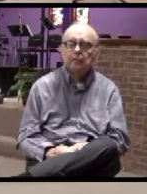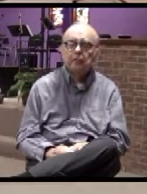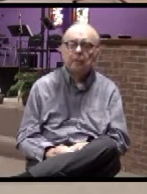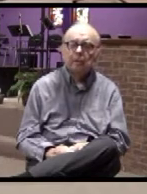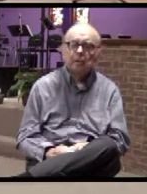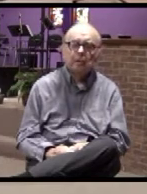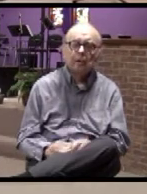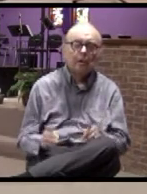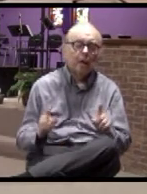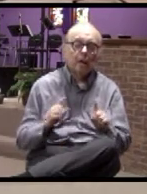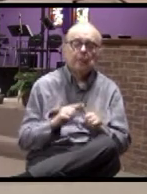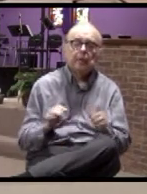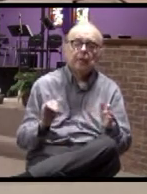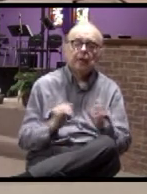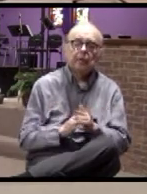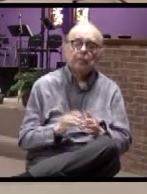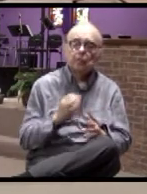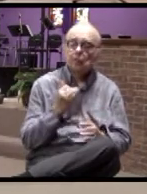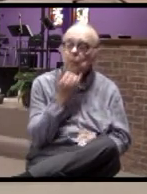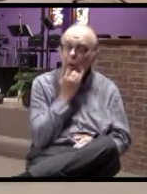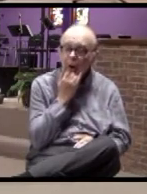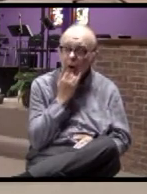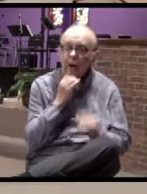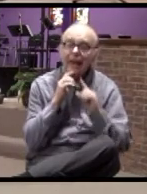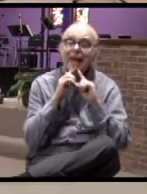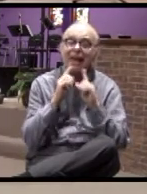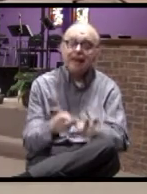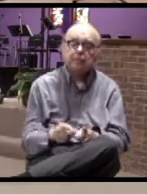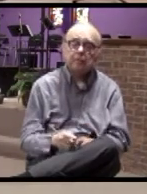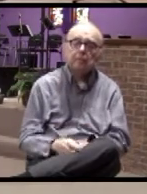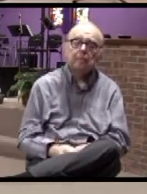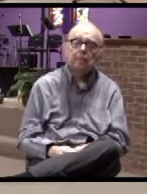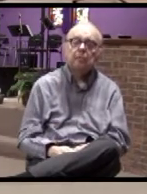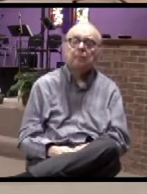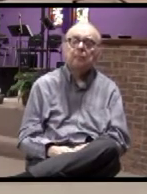But that's the wrong answer.